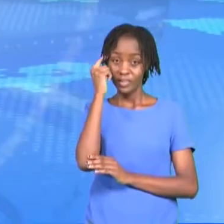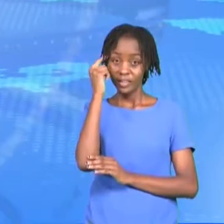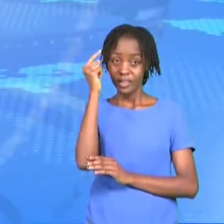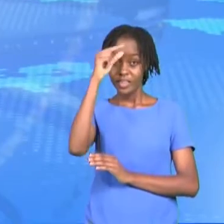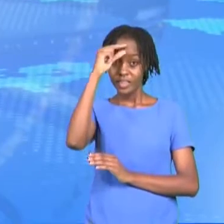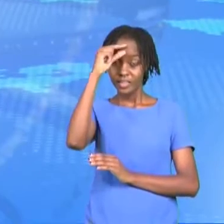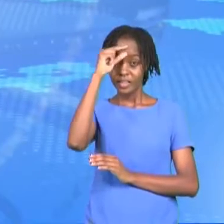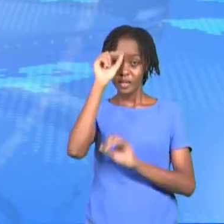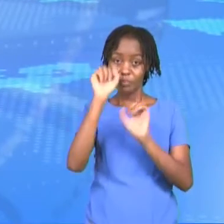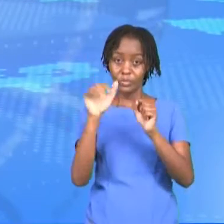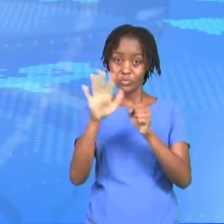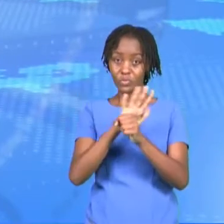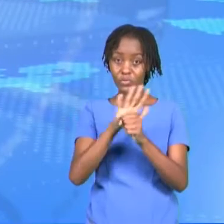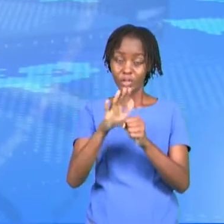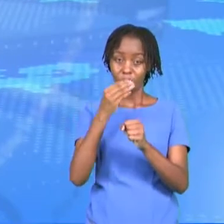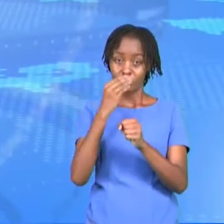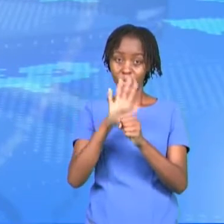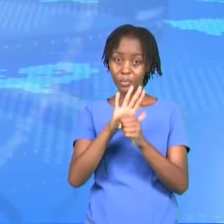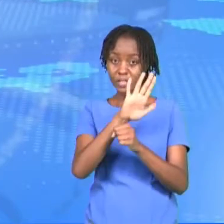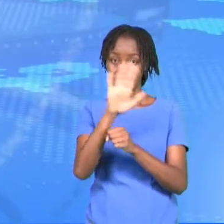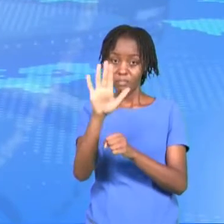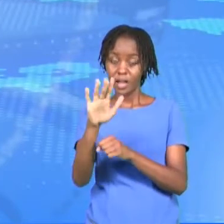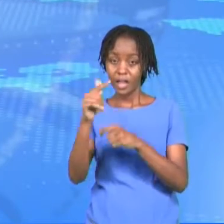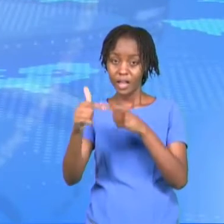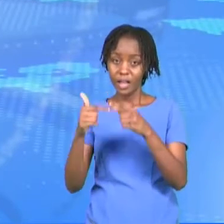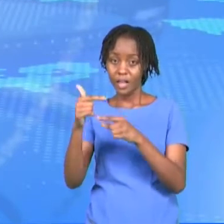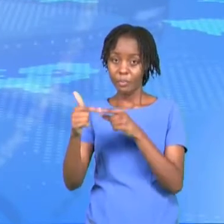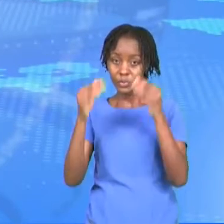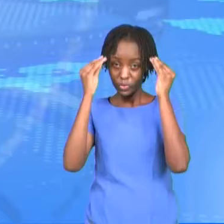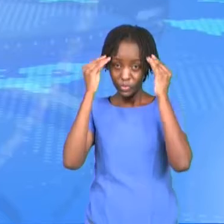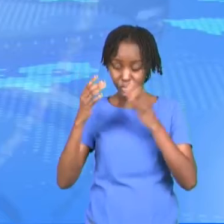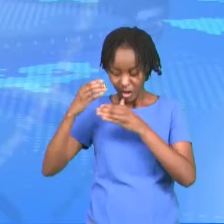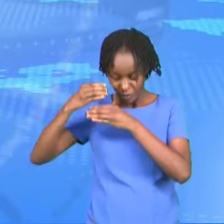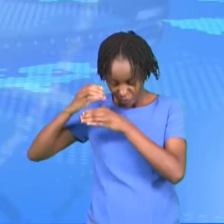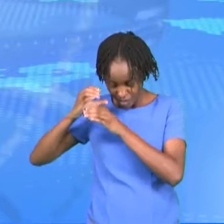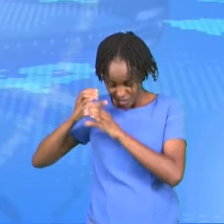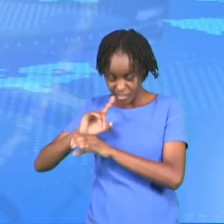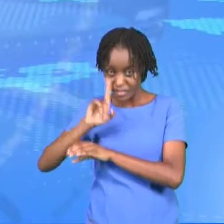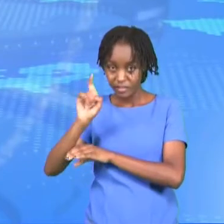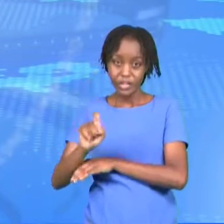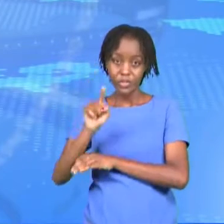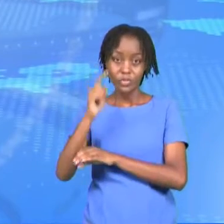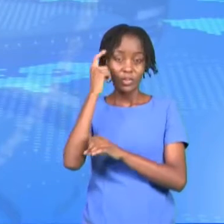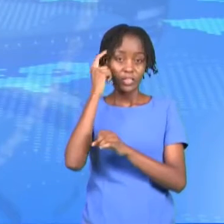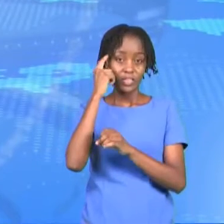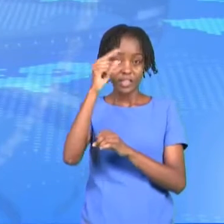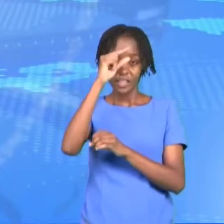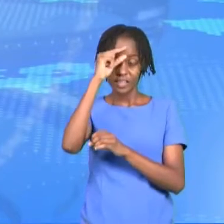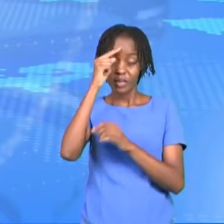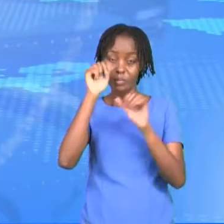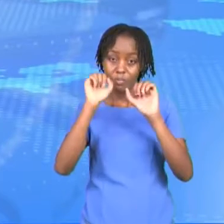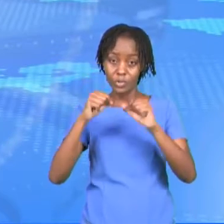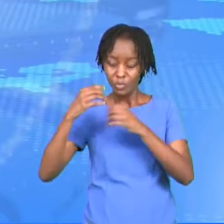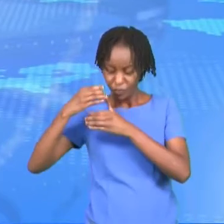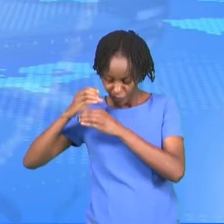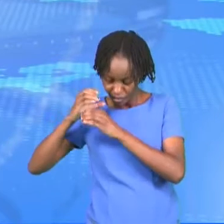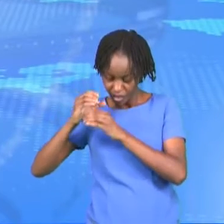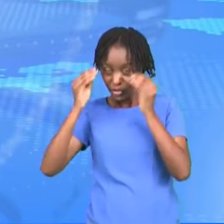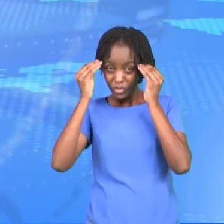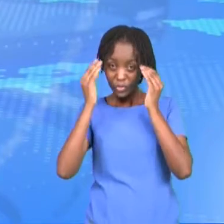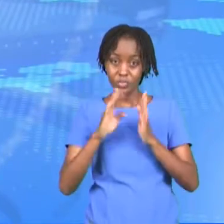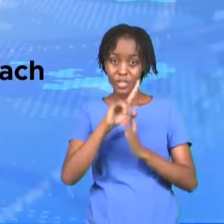will fulfill its promise on mass testing of students? Do you think the government will be conducting mass testing of students? Talk to